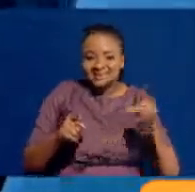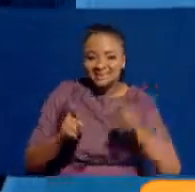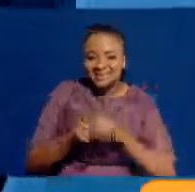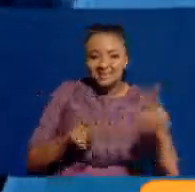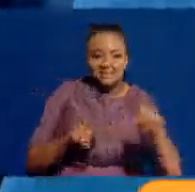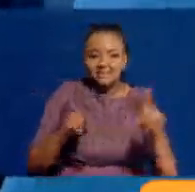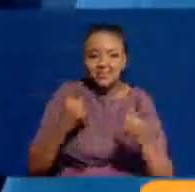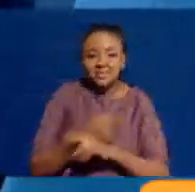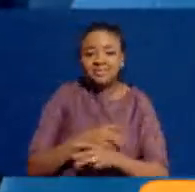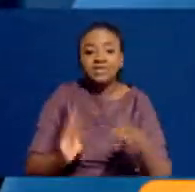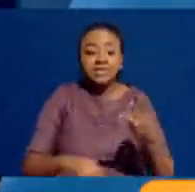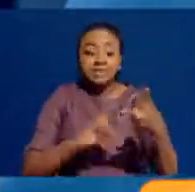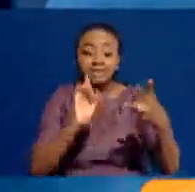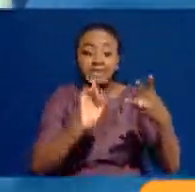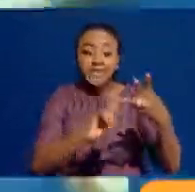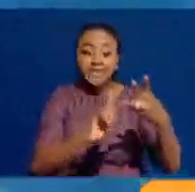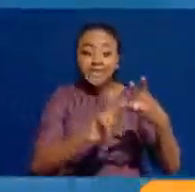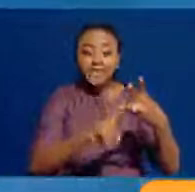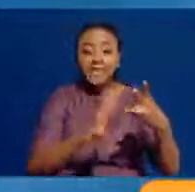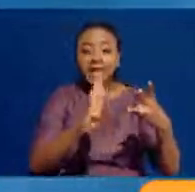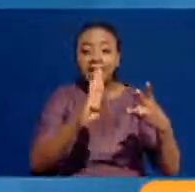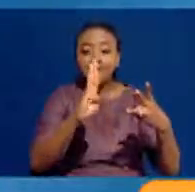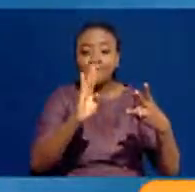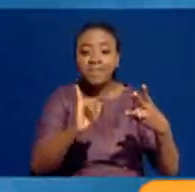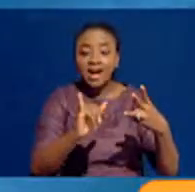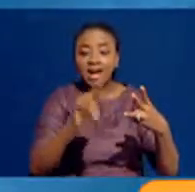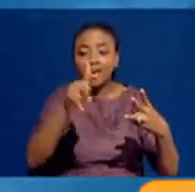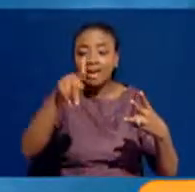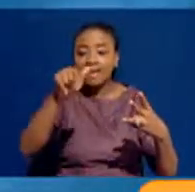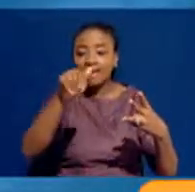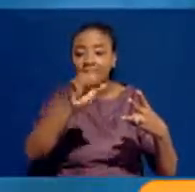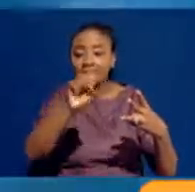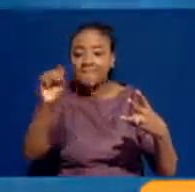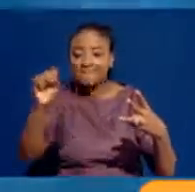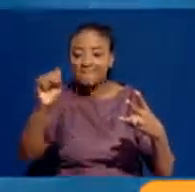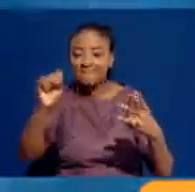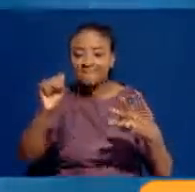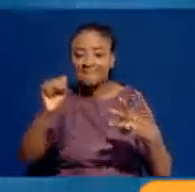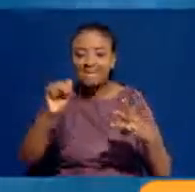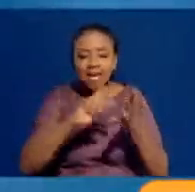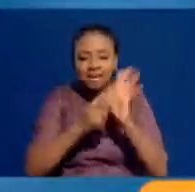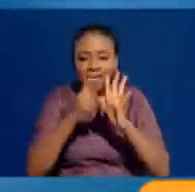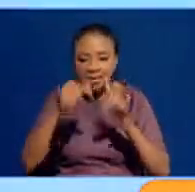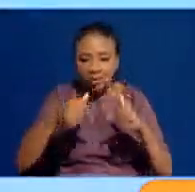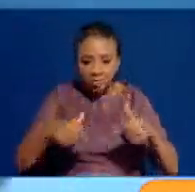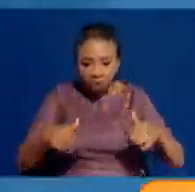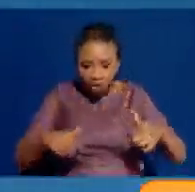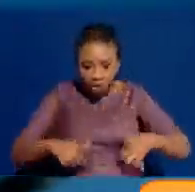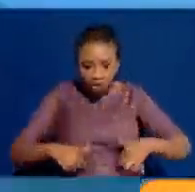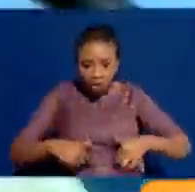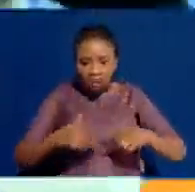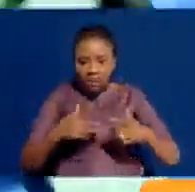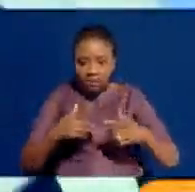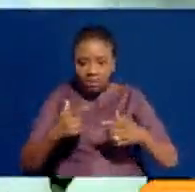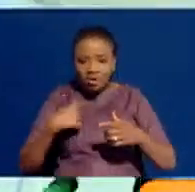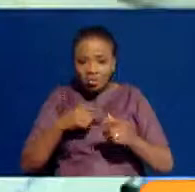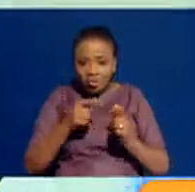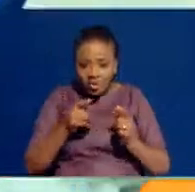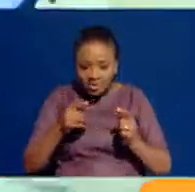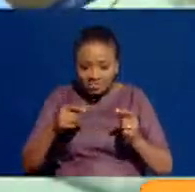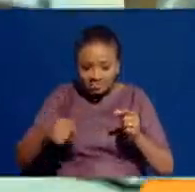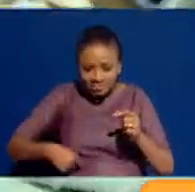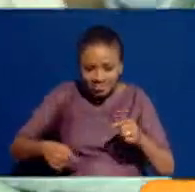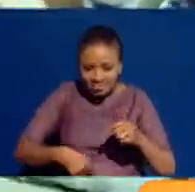Now the bypass, what is there, just like the sleeve, we make a small stomach so that you can eat less, but we shorten the amount